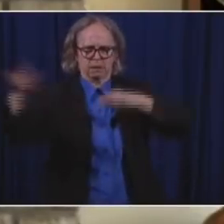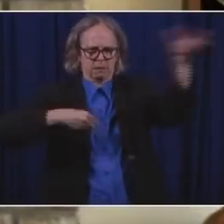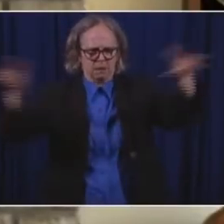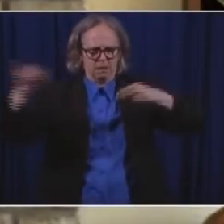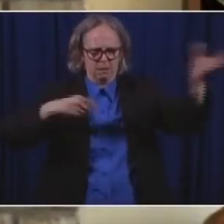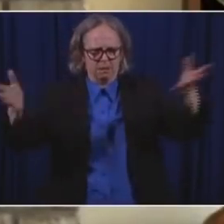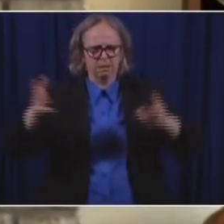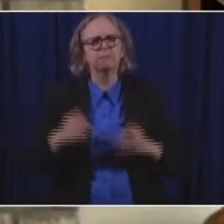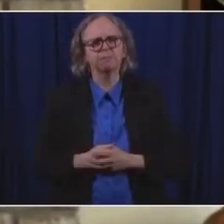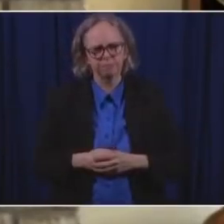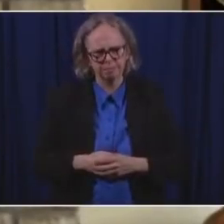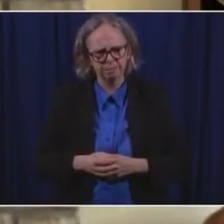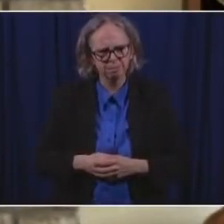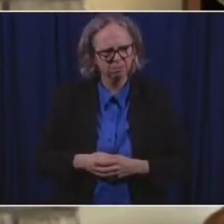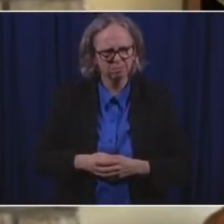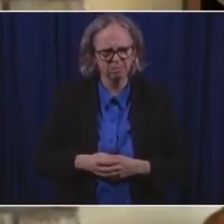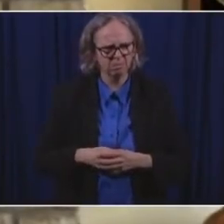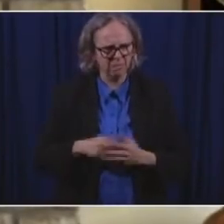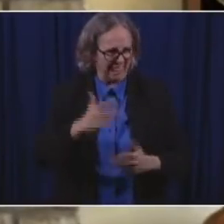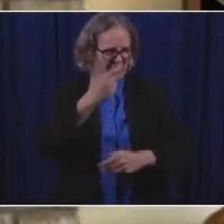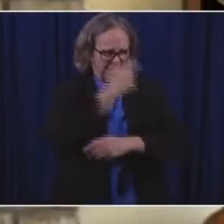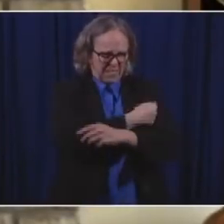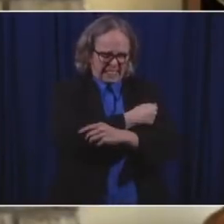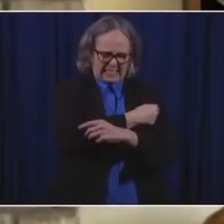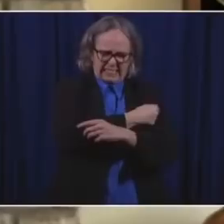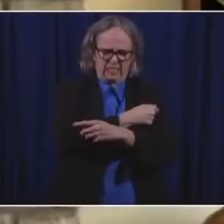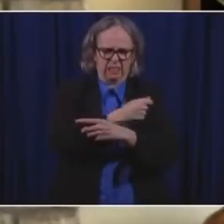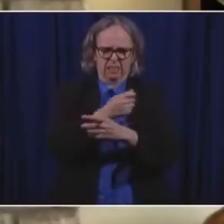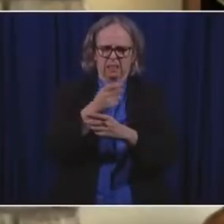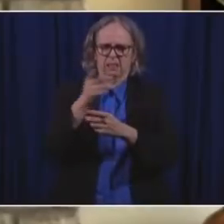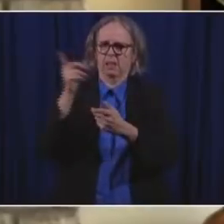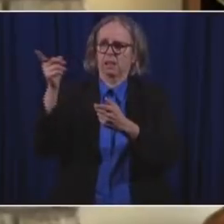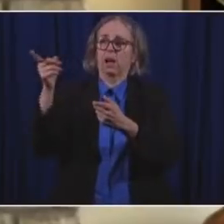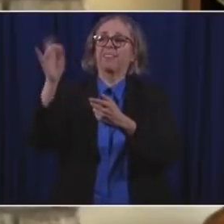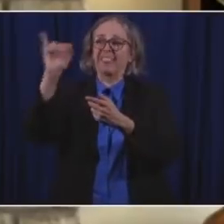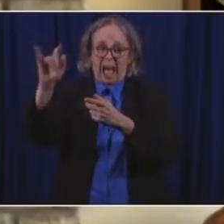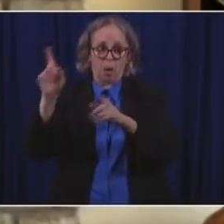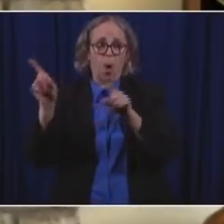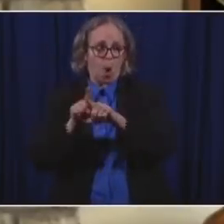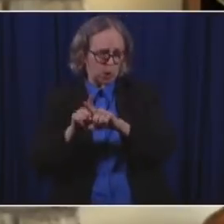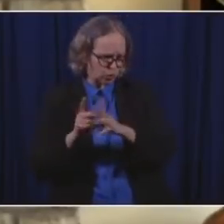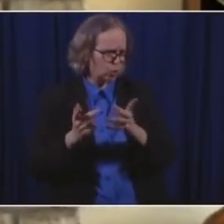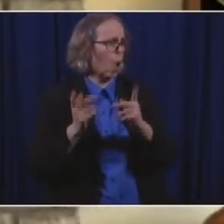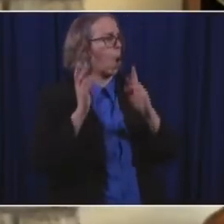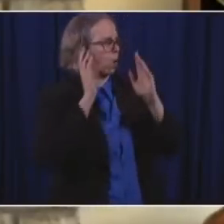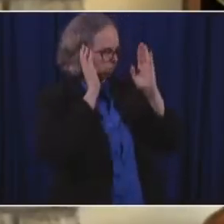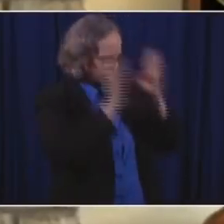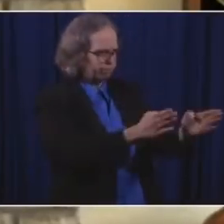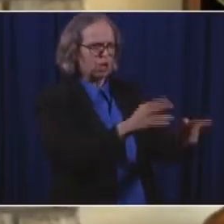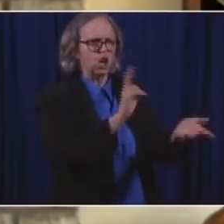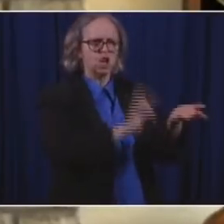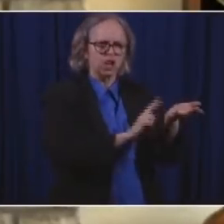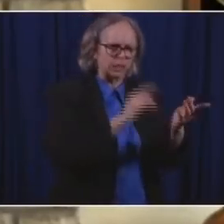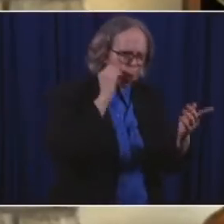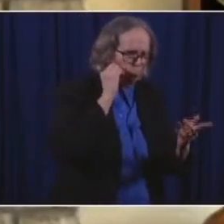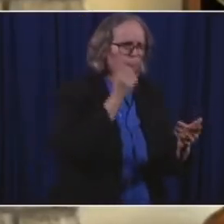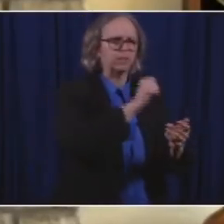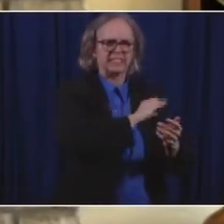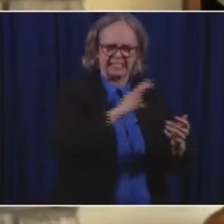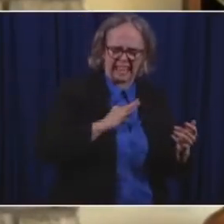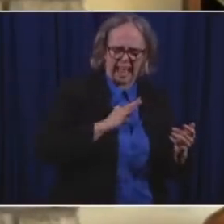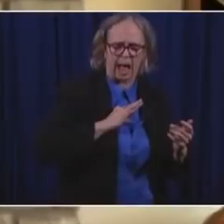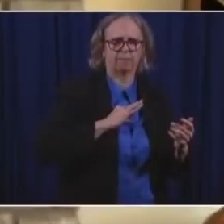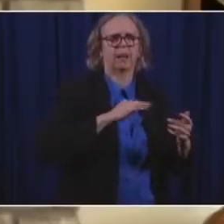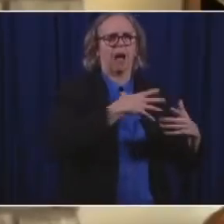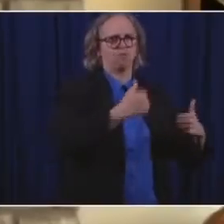be vaccinating people in nursing homes and staff. Going to next date,